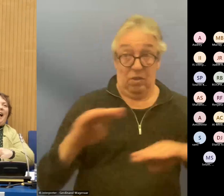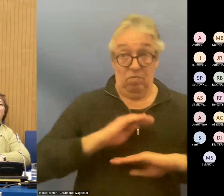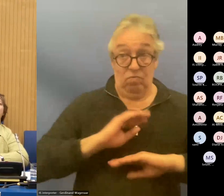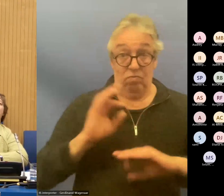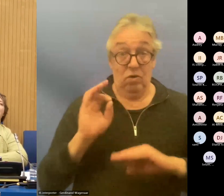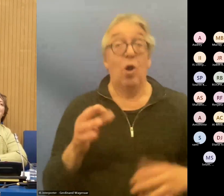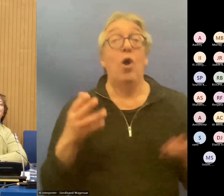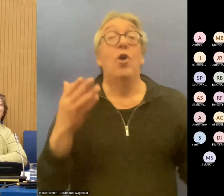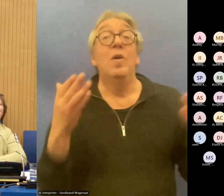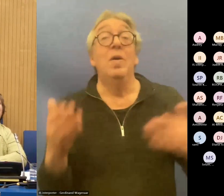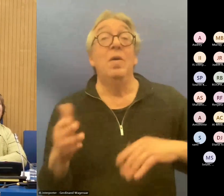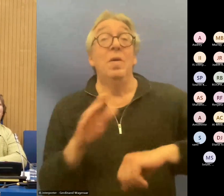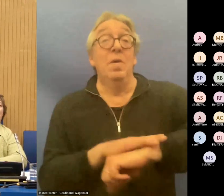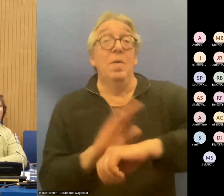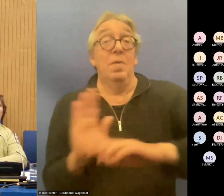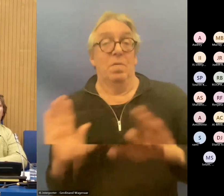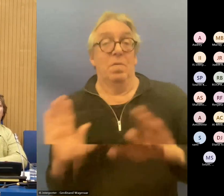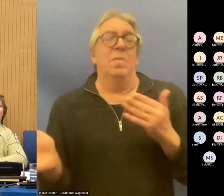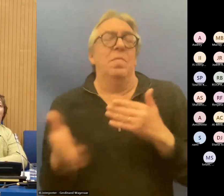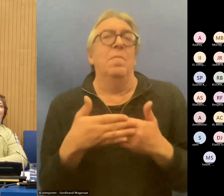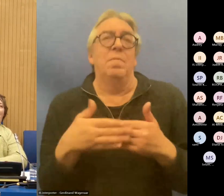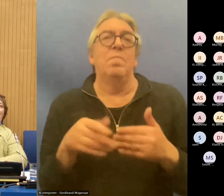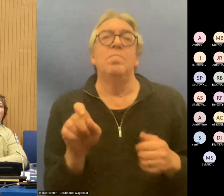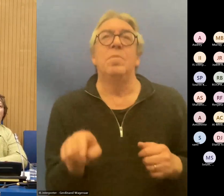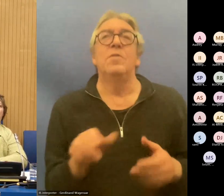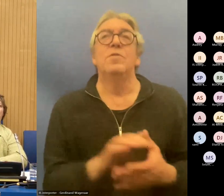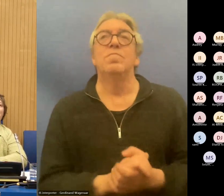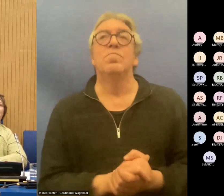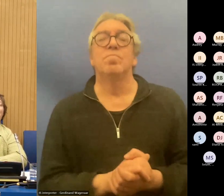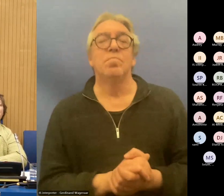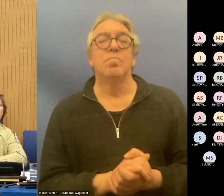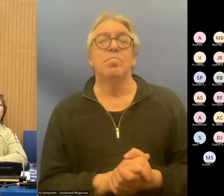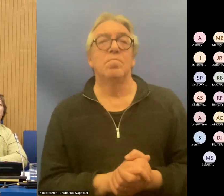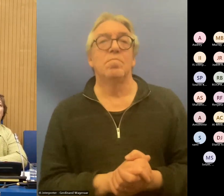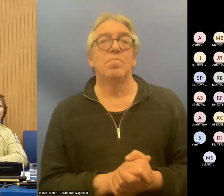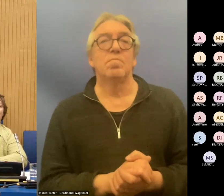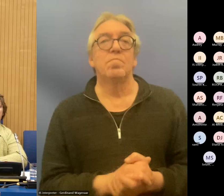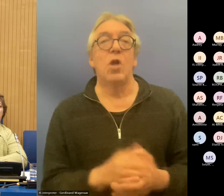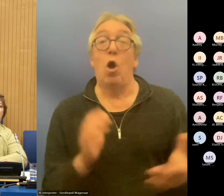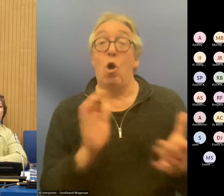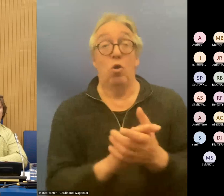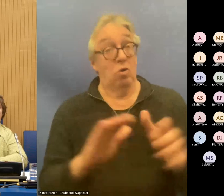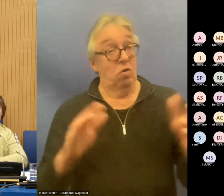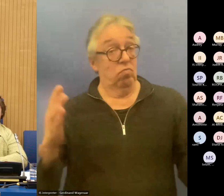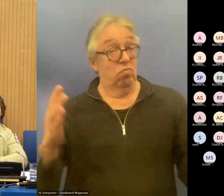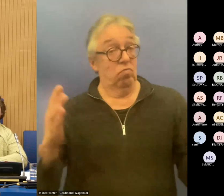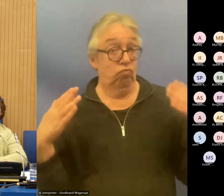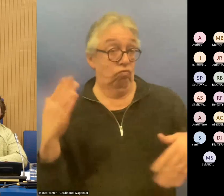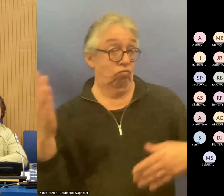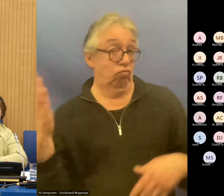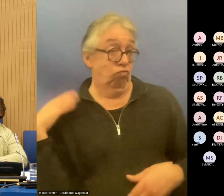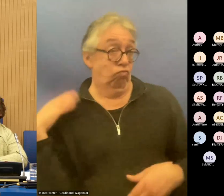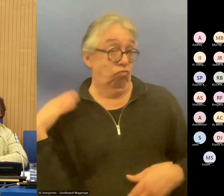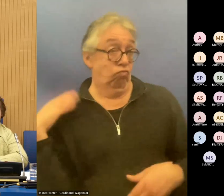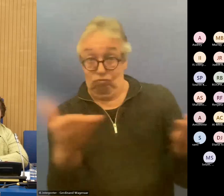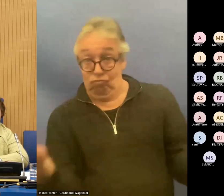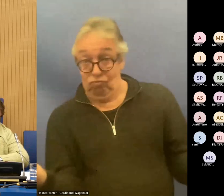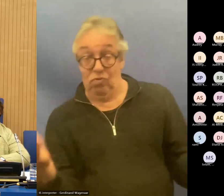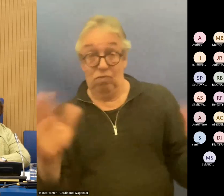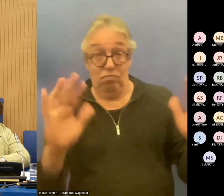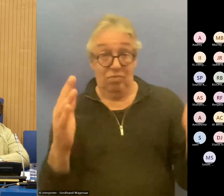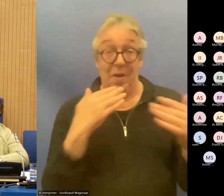at the end of our session. I congratulate you that you have been here in this room